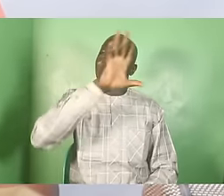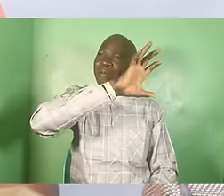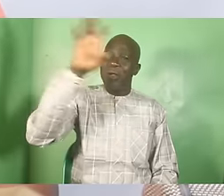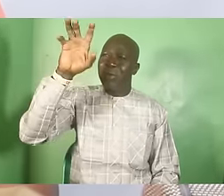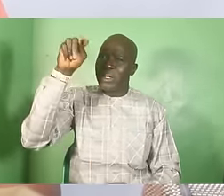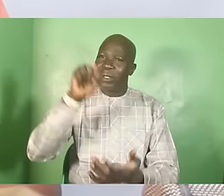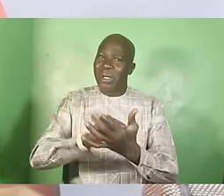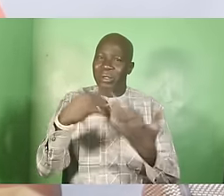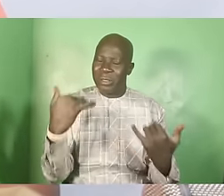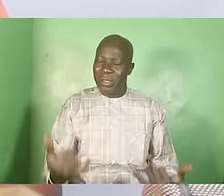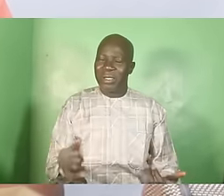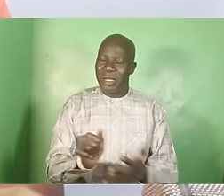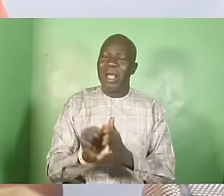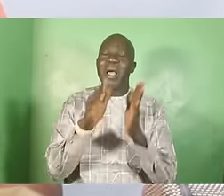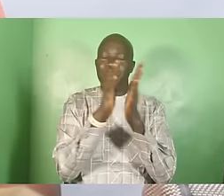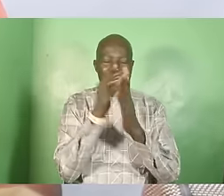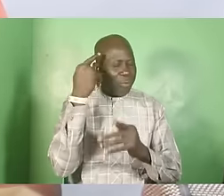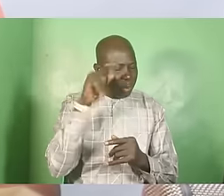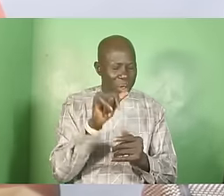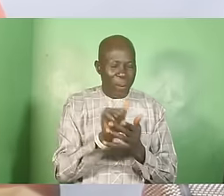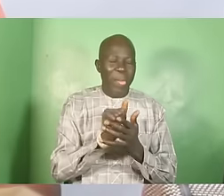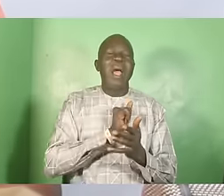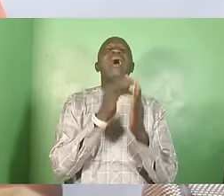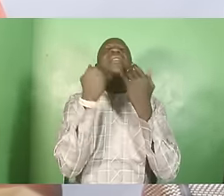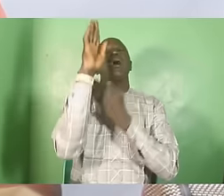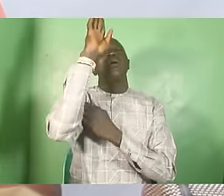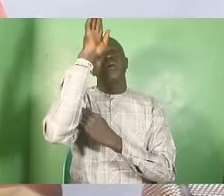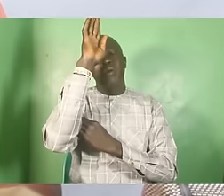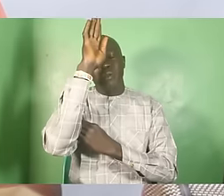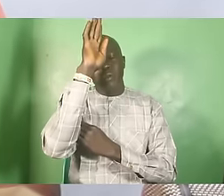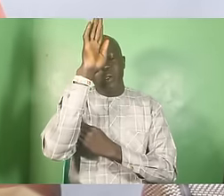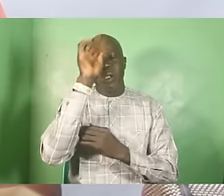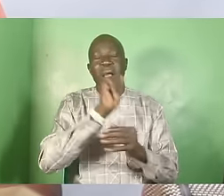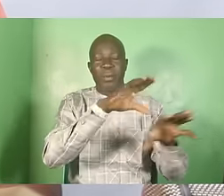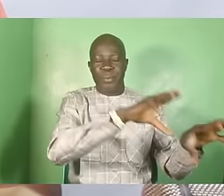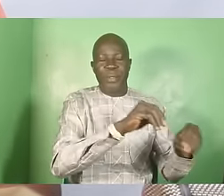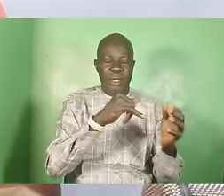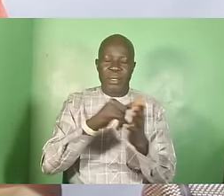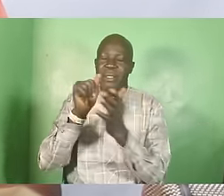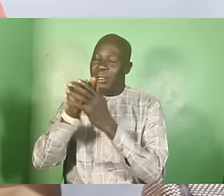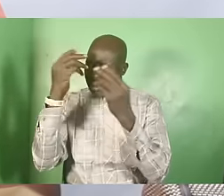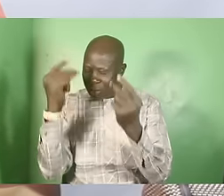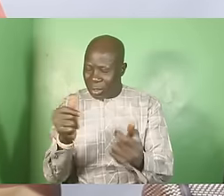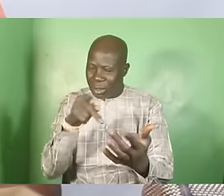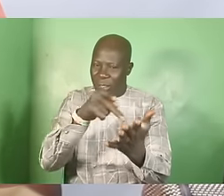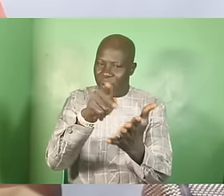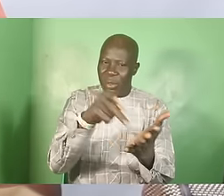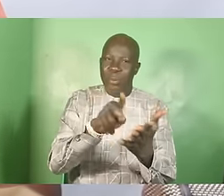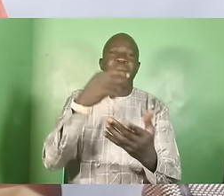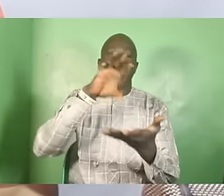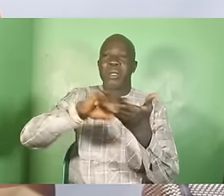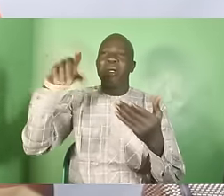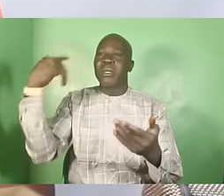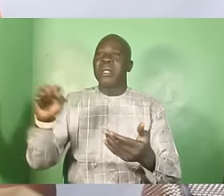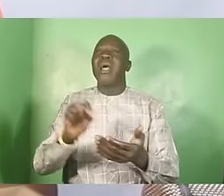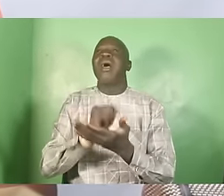just received the 500,000. Only a badua. That I pray for him. Only more duper. I said thank God. Only moja dewa. Lord Jesus. Only a sada mewa. He pays tithes.